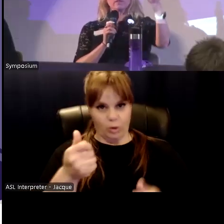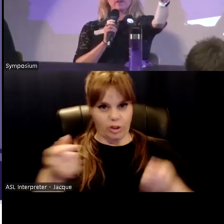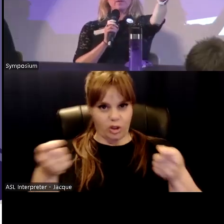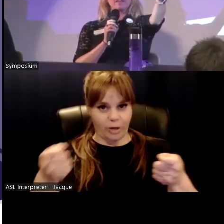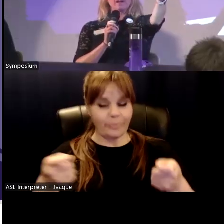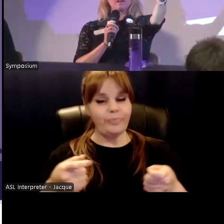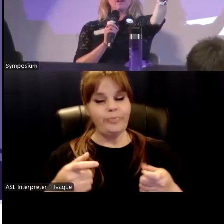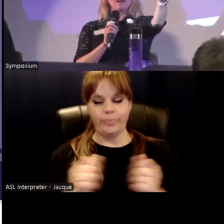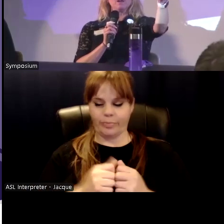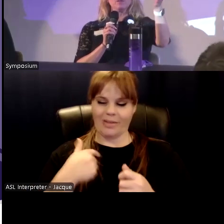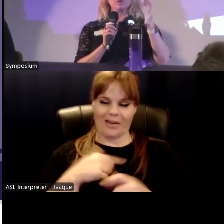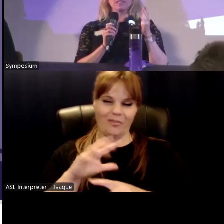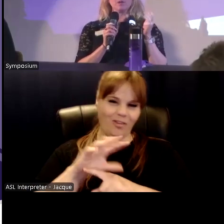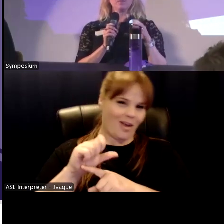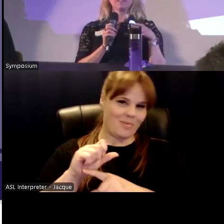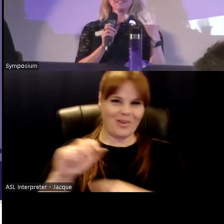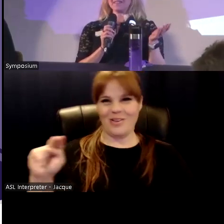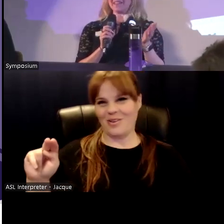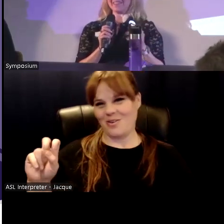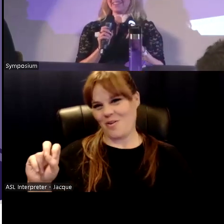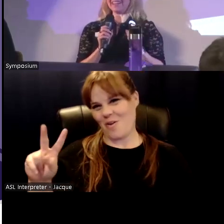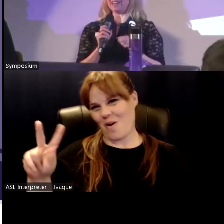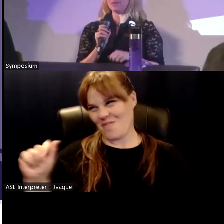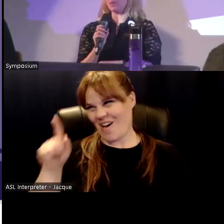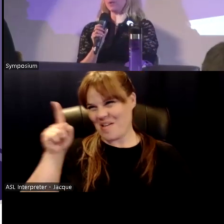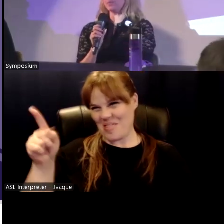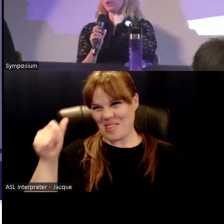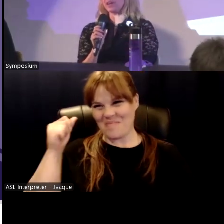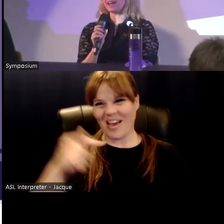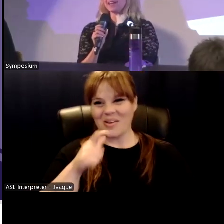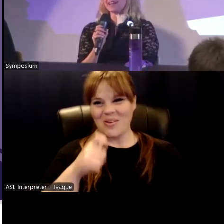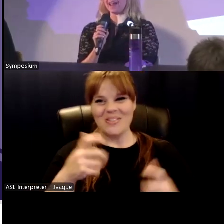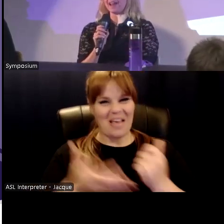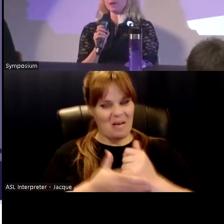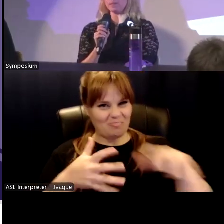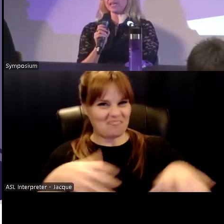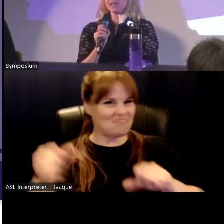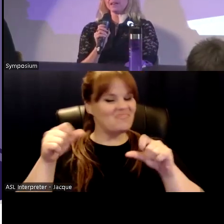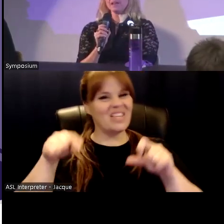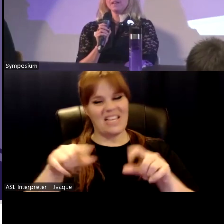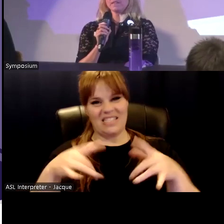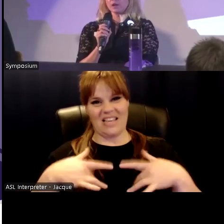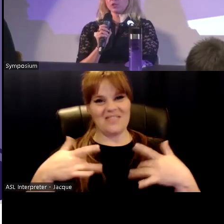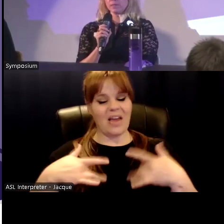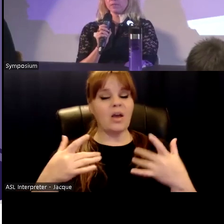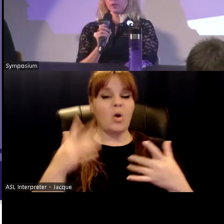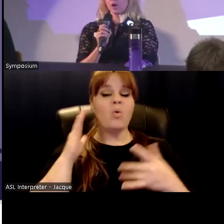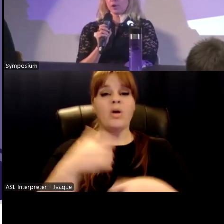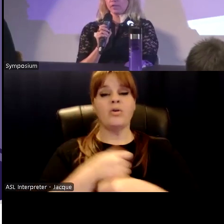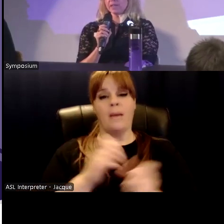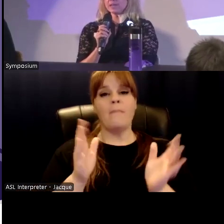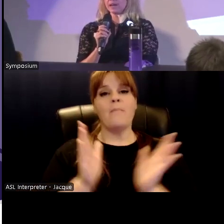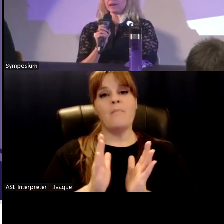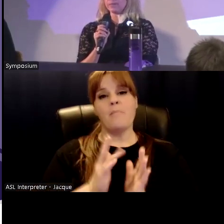Nova Rivera back there, who has helped put this event on, we'll be creating a mini fellowship for